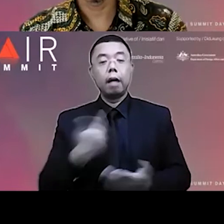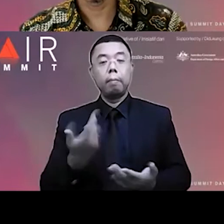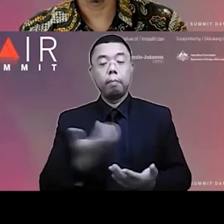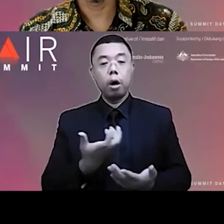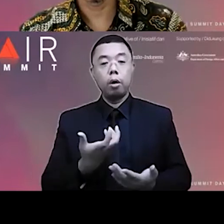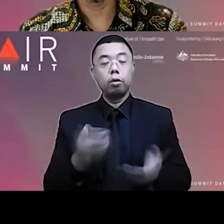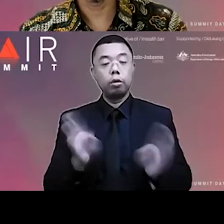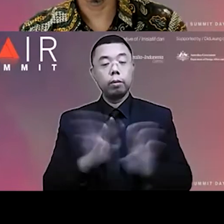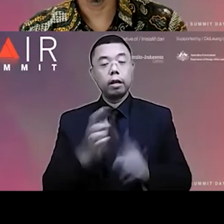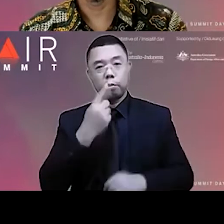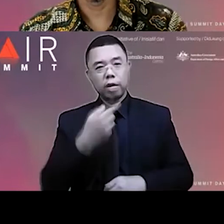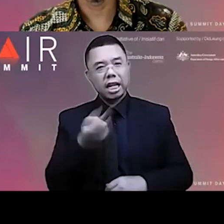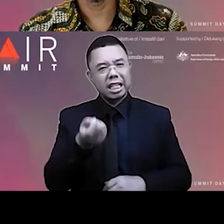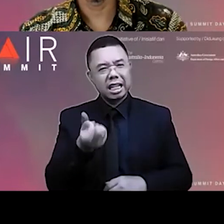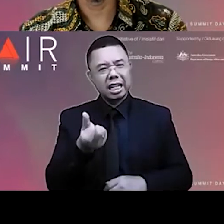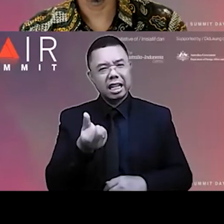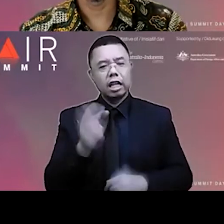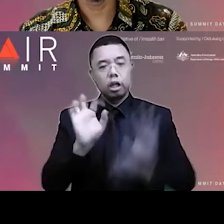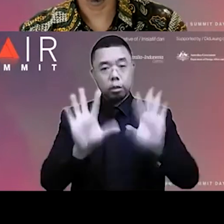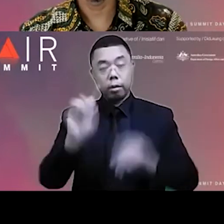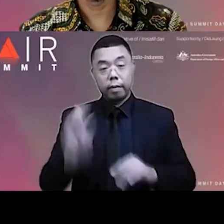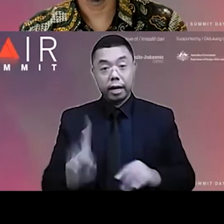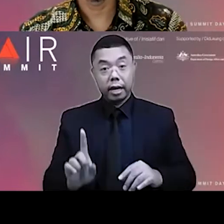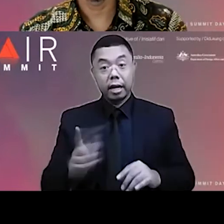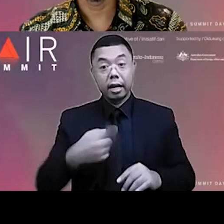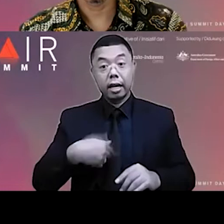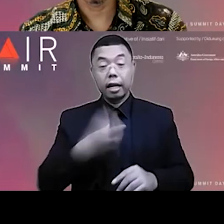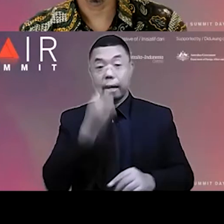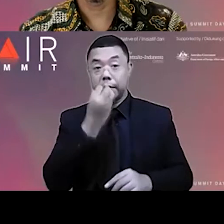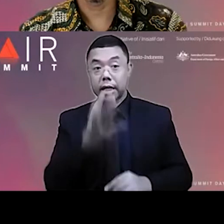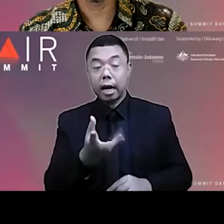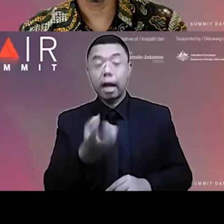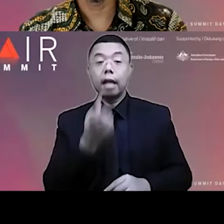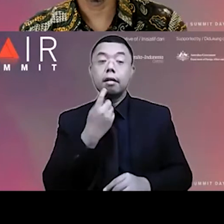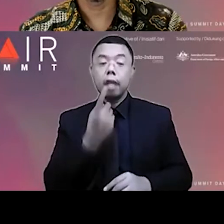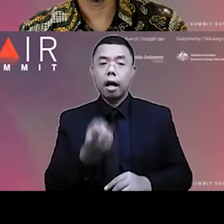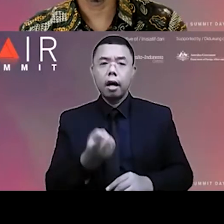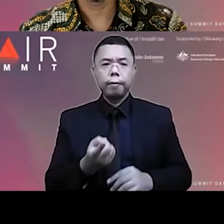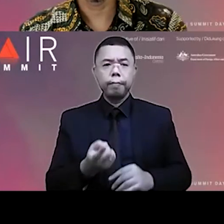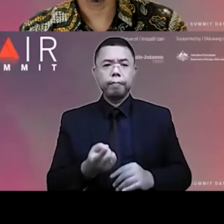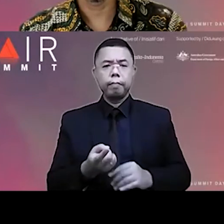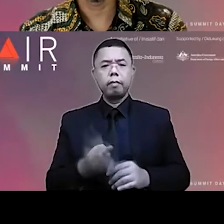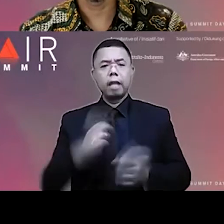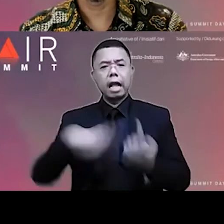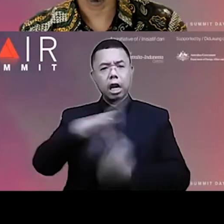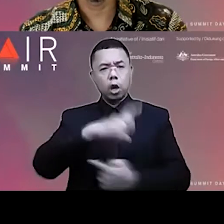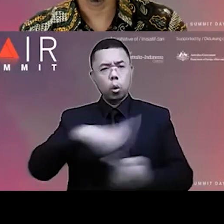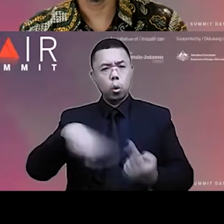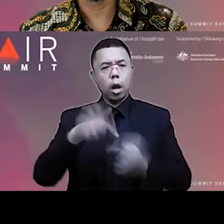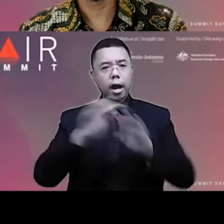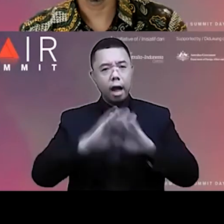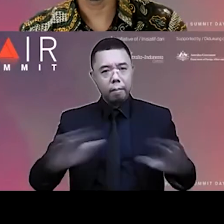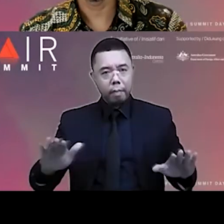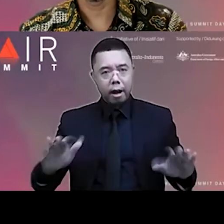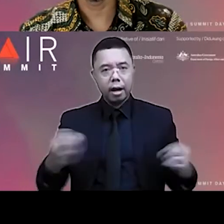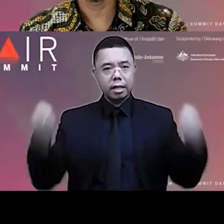is we're talking about the healthy environment, the safe environment. I'm thinking about these workers and those